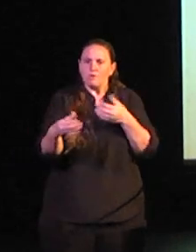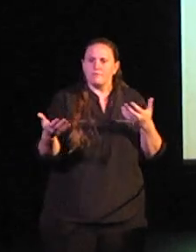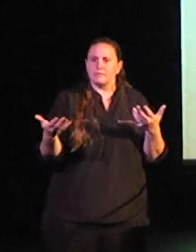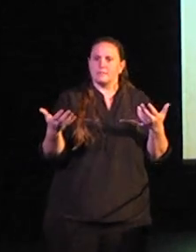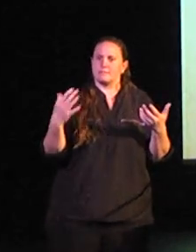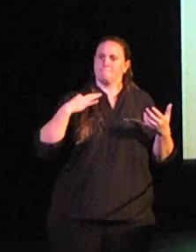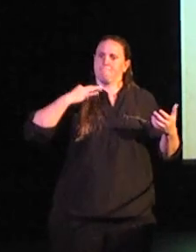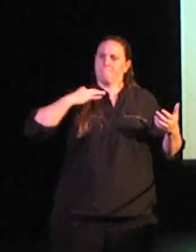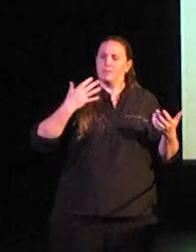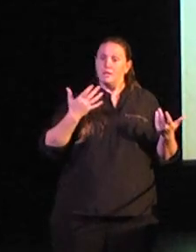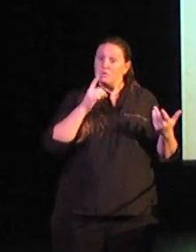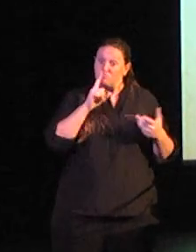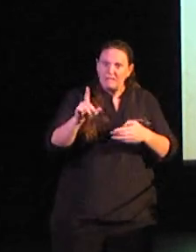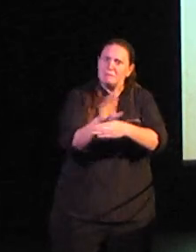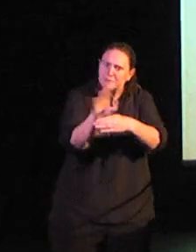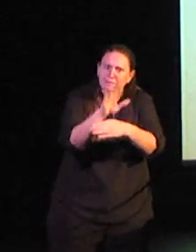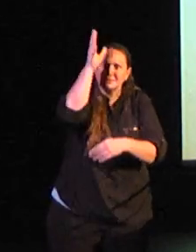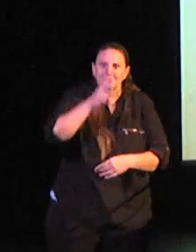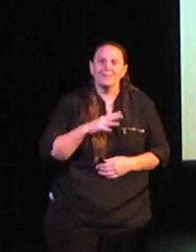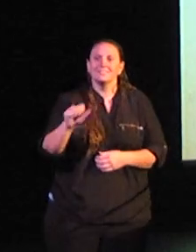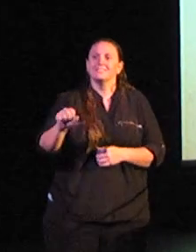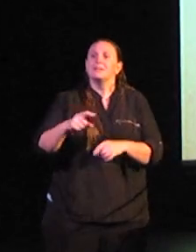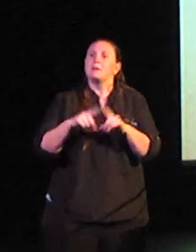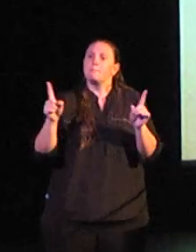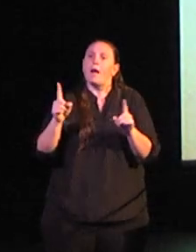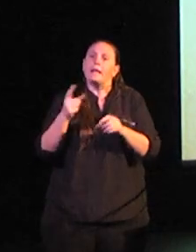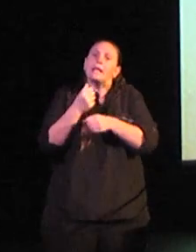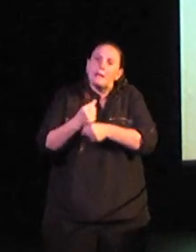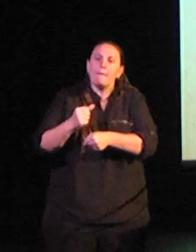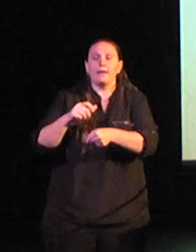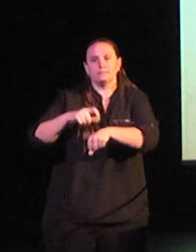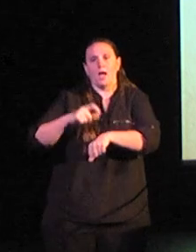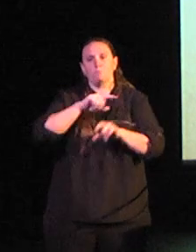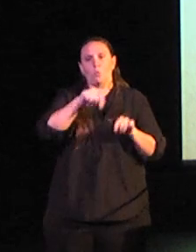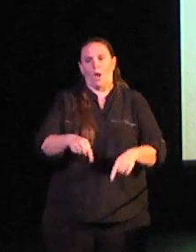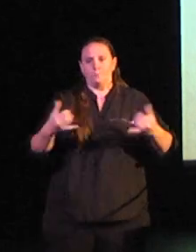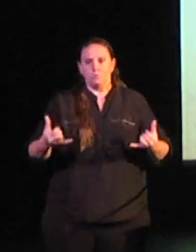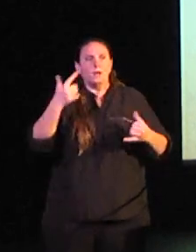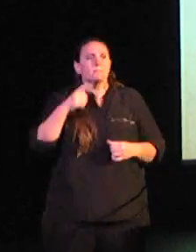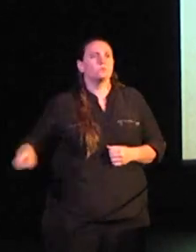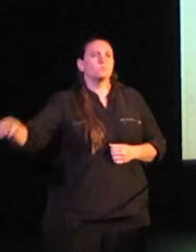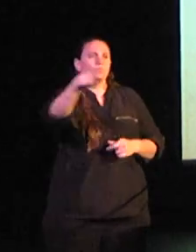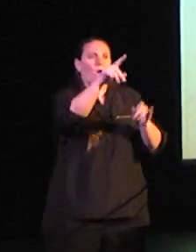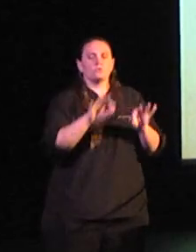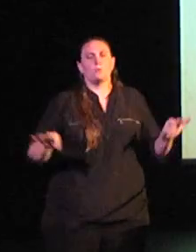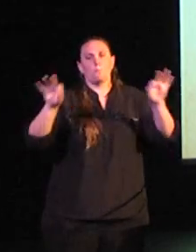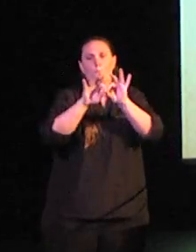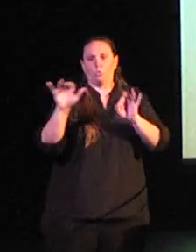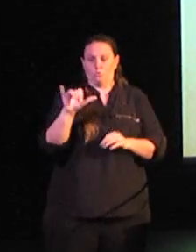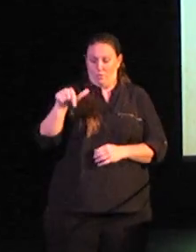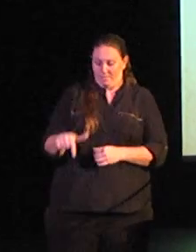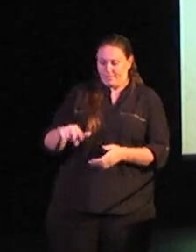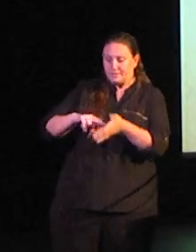He's really quite busy. But he made time to come here today because you all are very important to him, and this